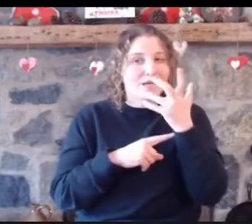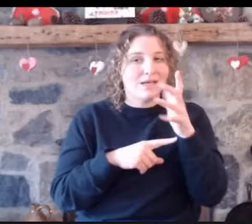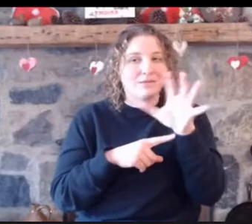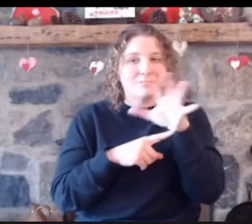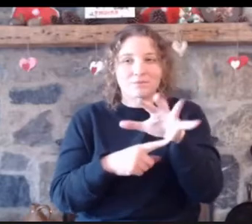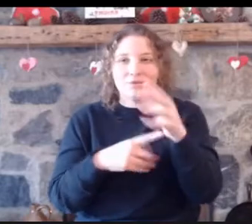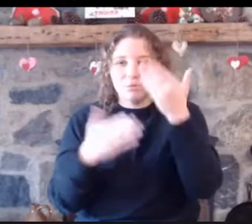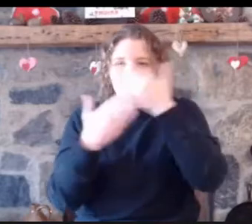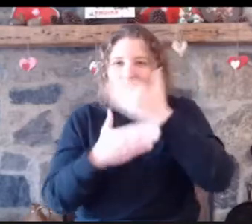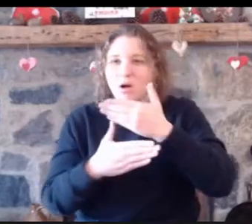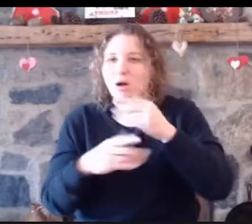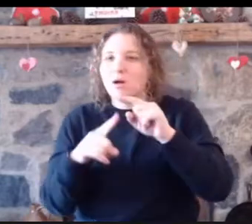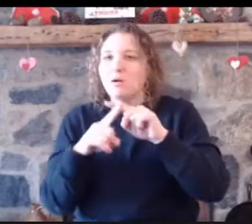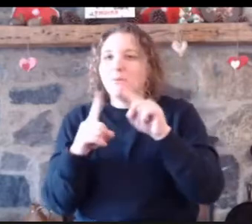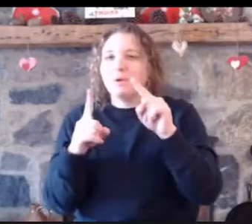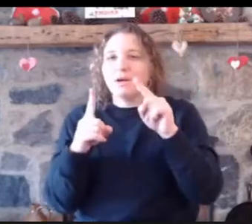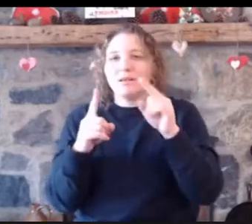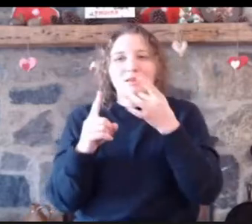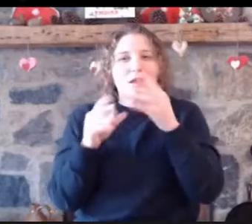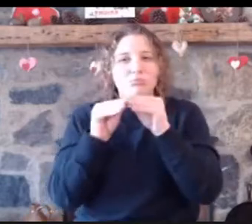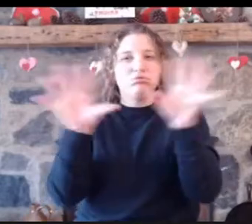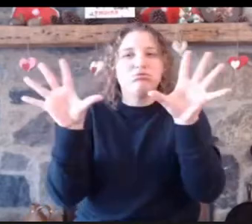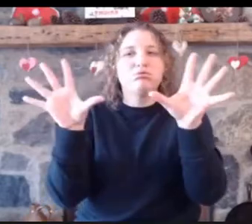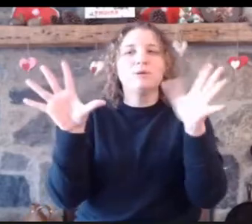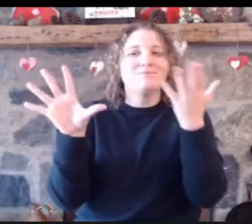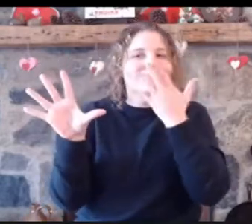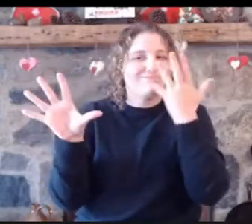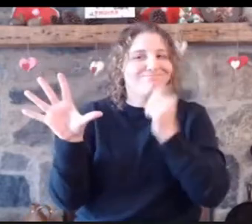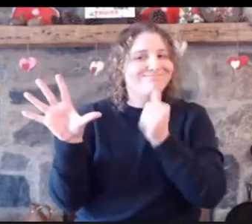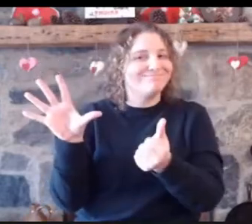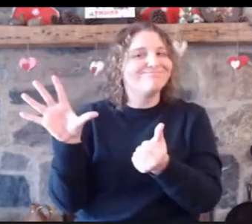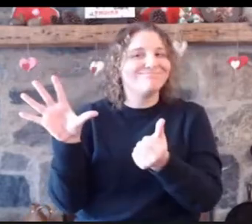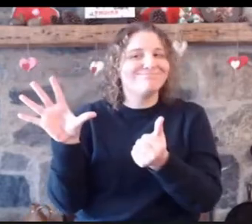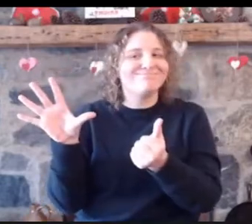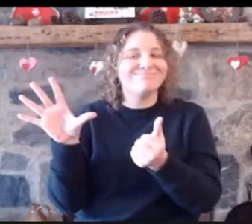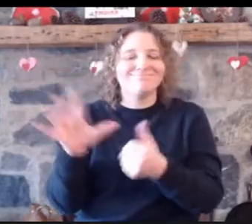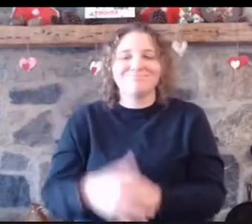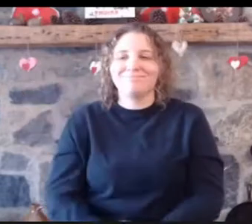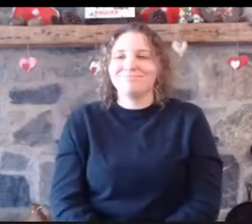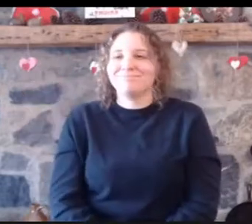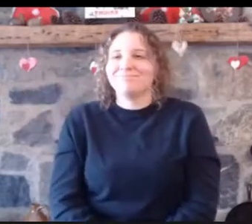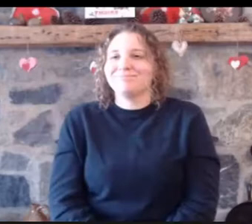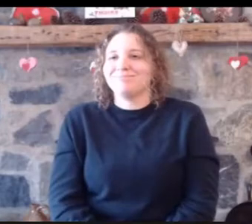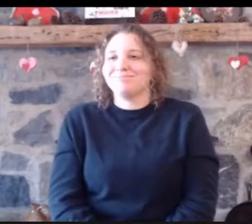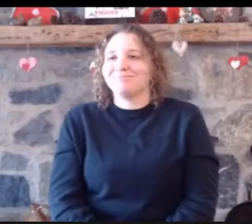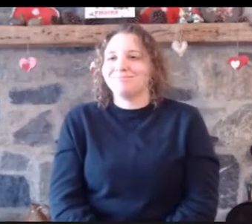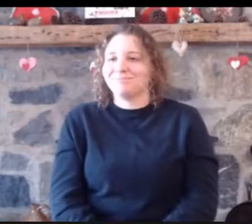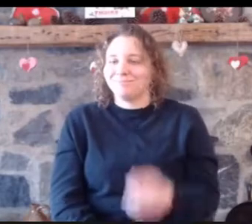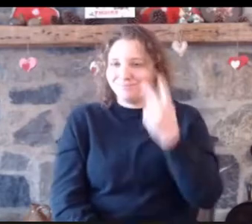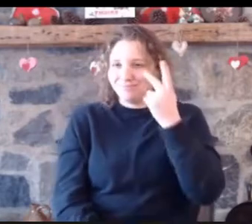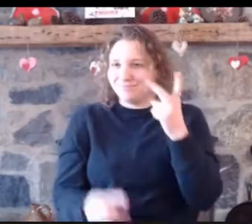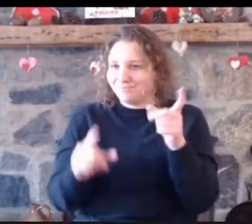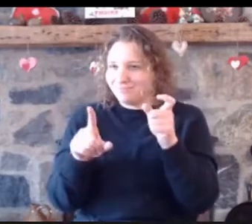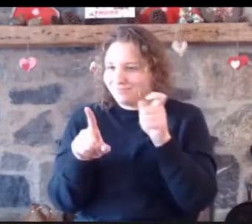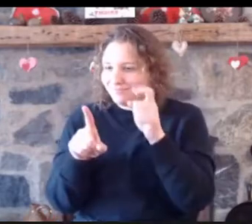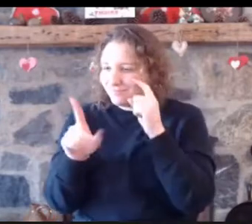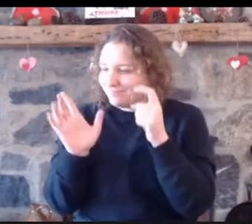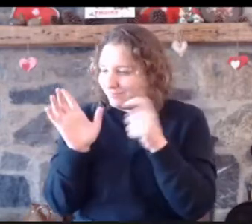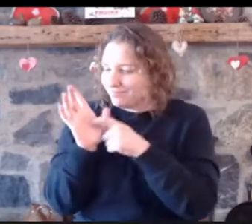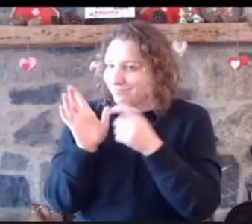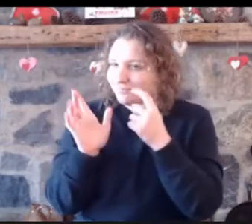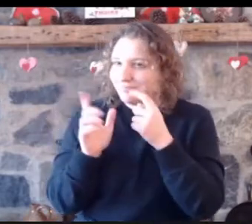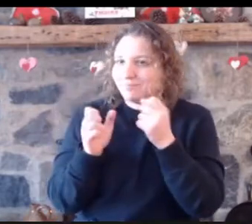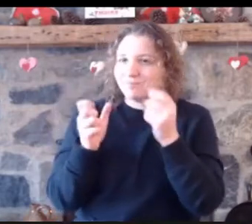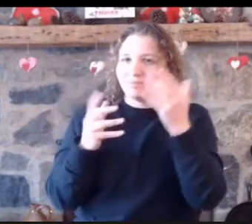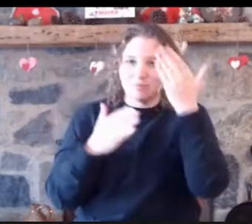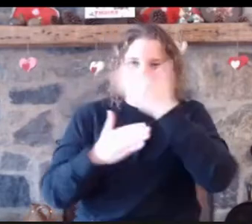not disturb, the creatures that come to investigate the electronic bait. Hours and hours of darkness with maybe